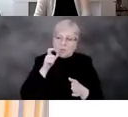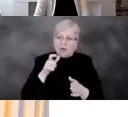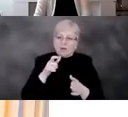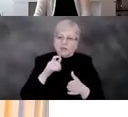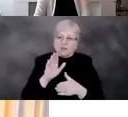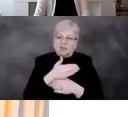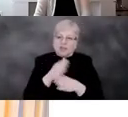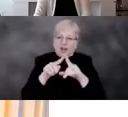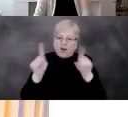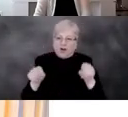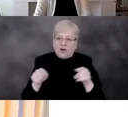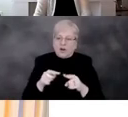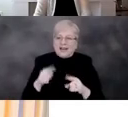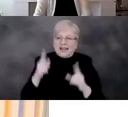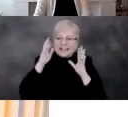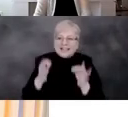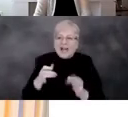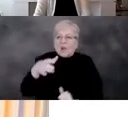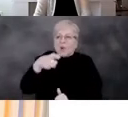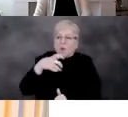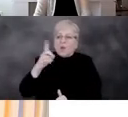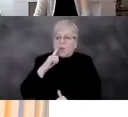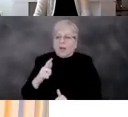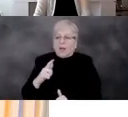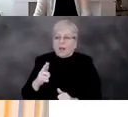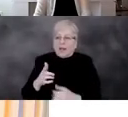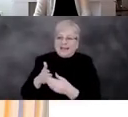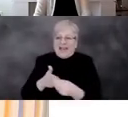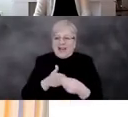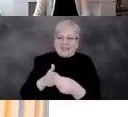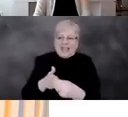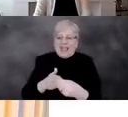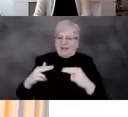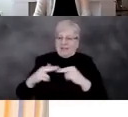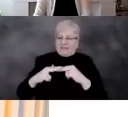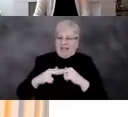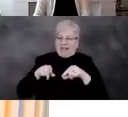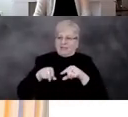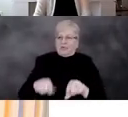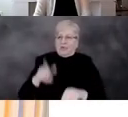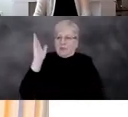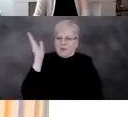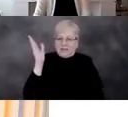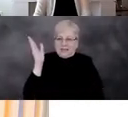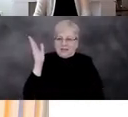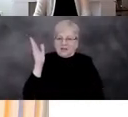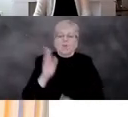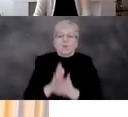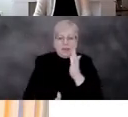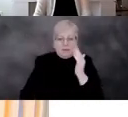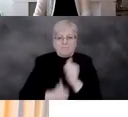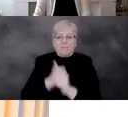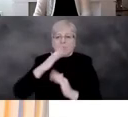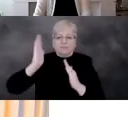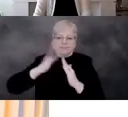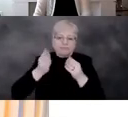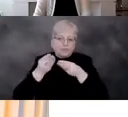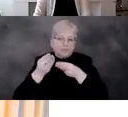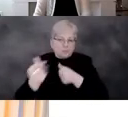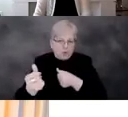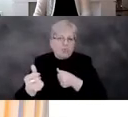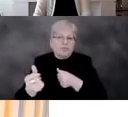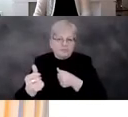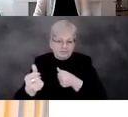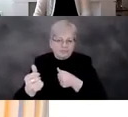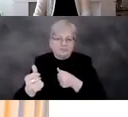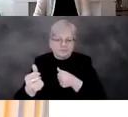navigating the slides throughout the entire presentation, that will allow it to run the smoothest. And we're happy to give you other